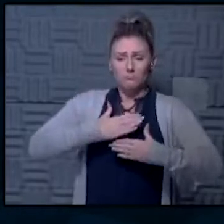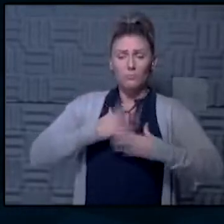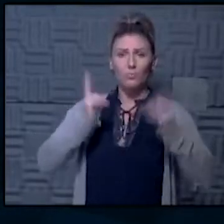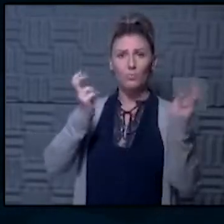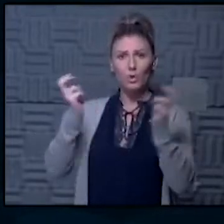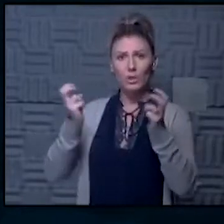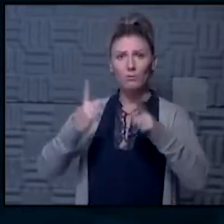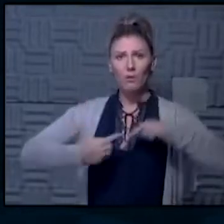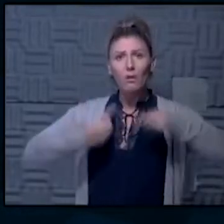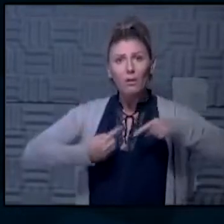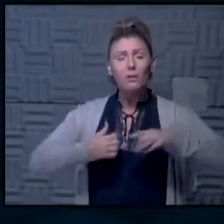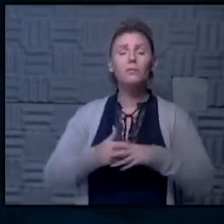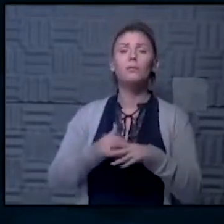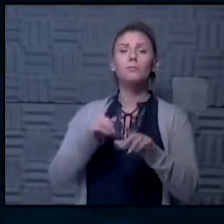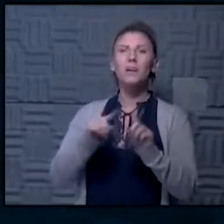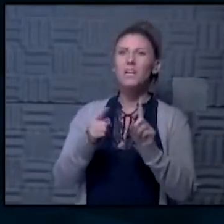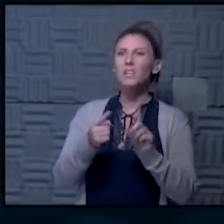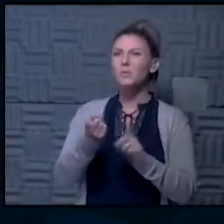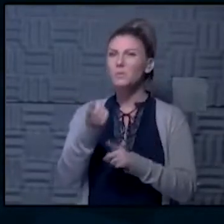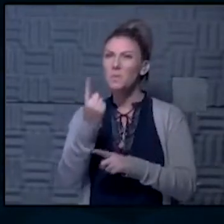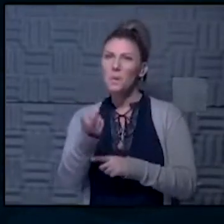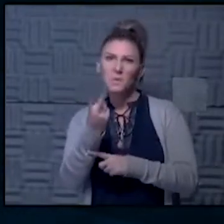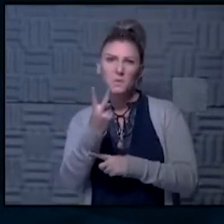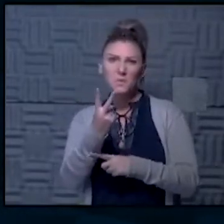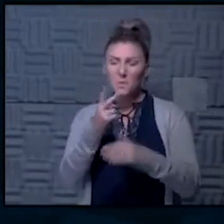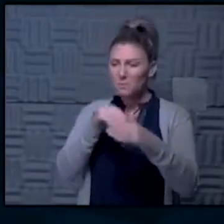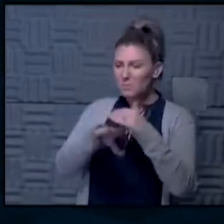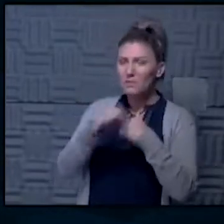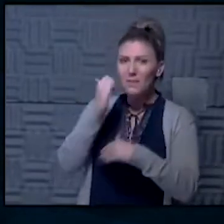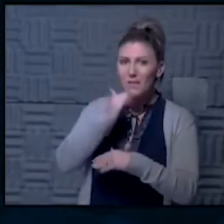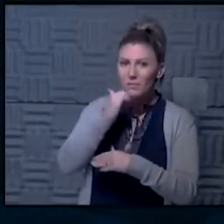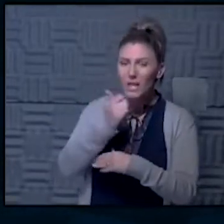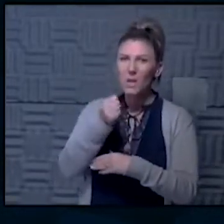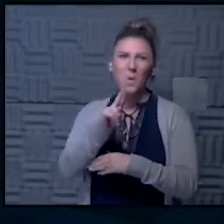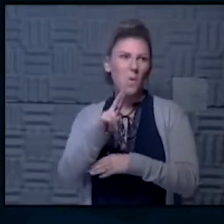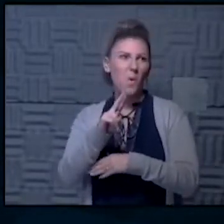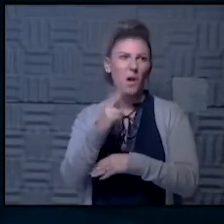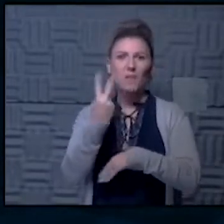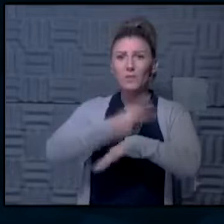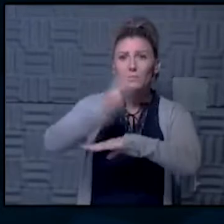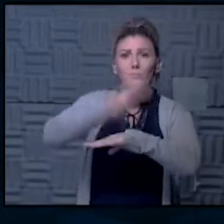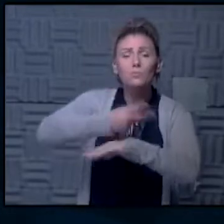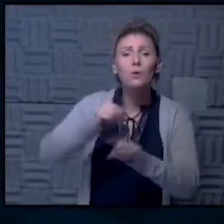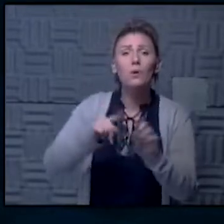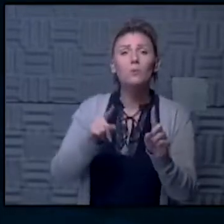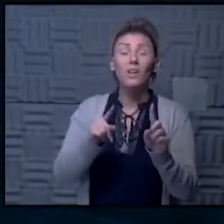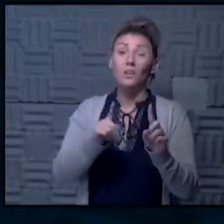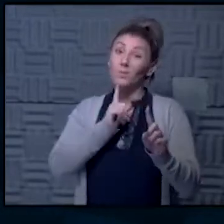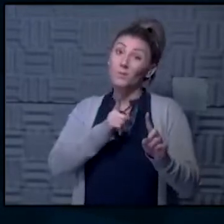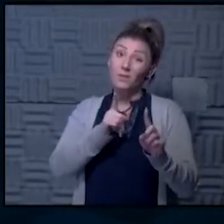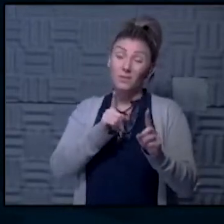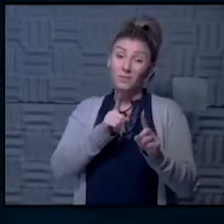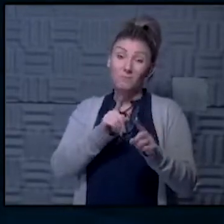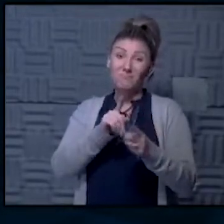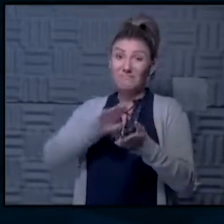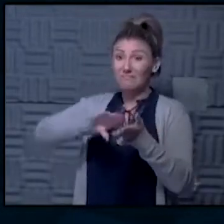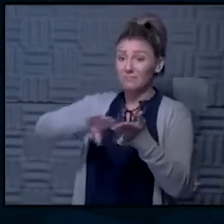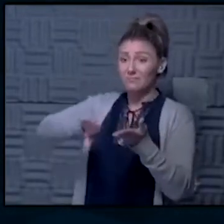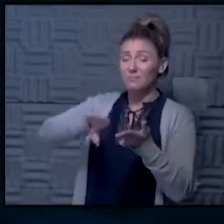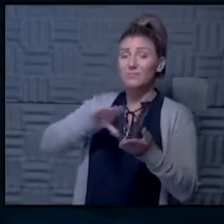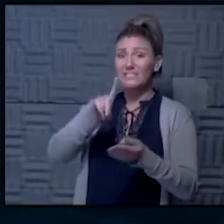think there's one or two admissions maybe every day or every other day, but really the discharges,